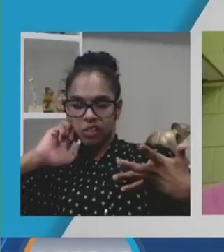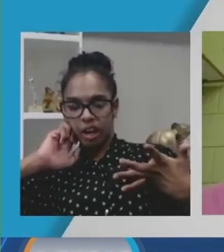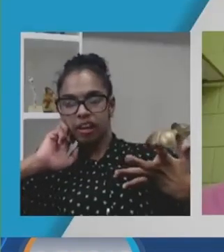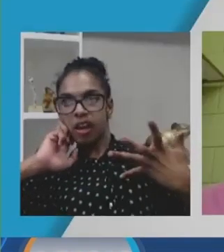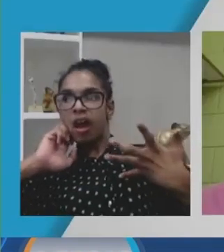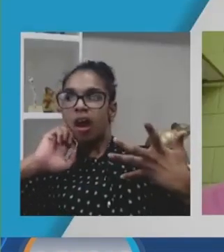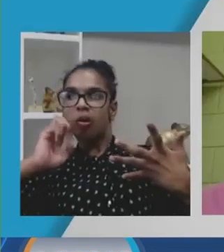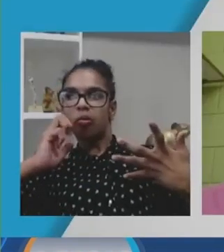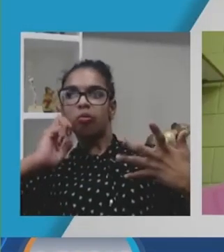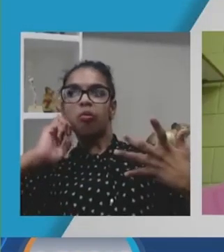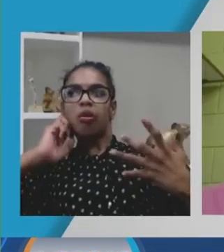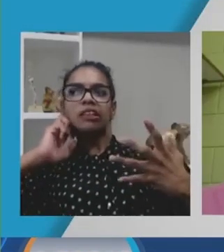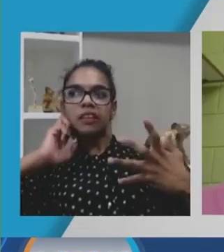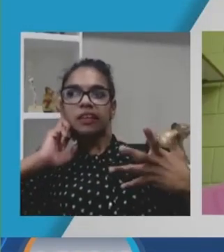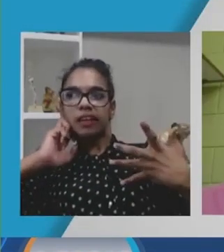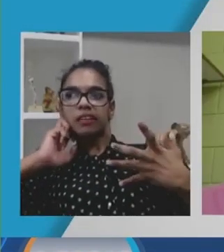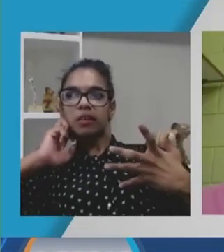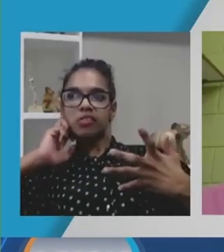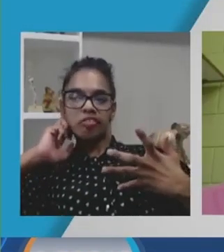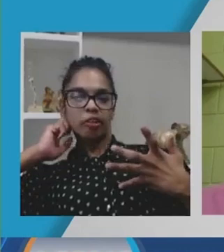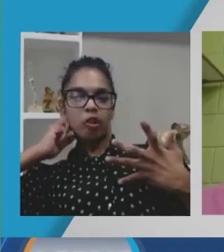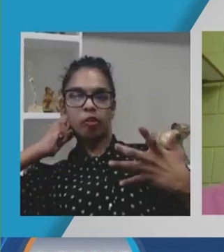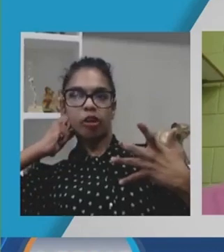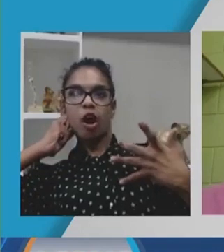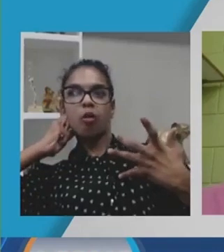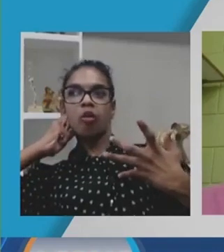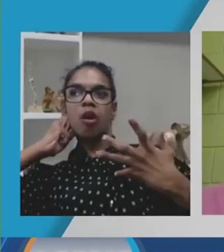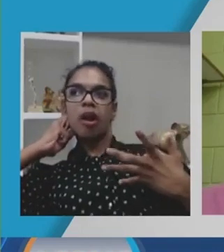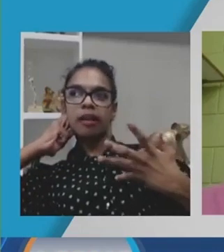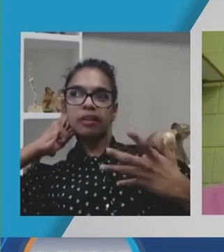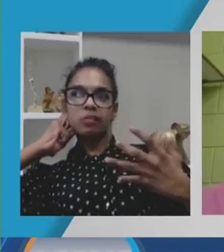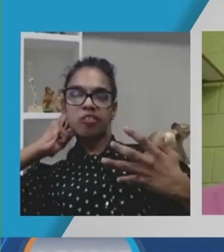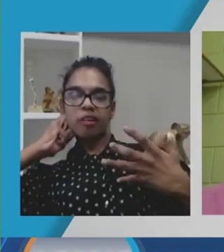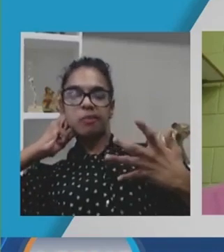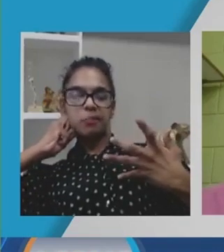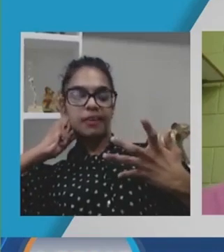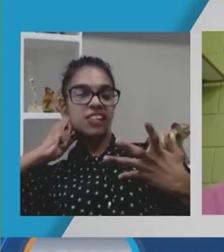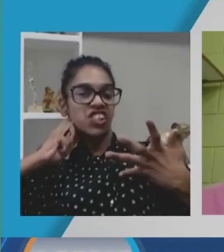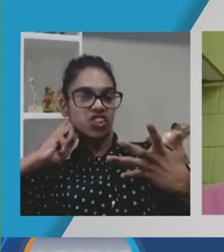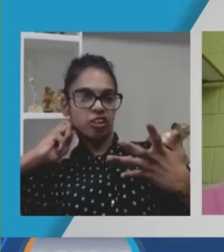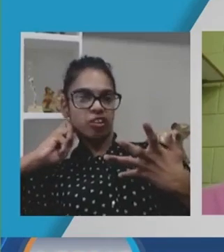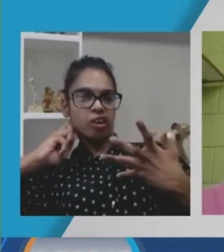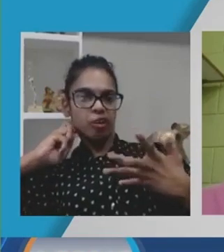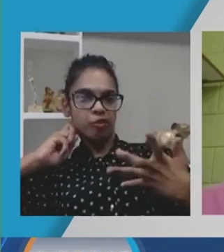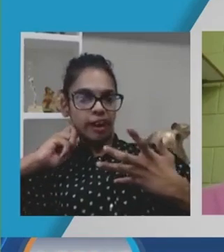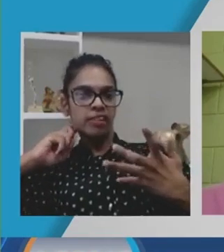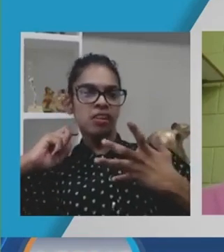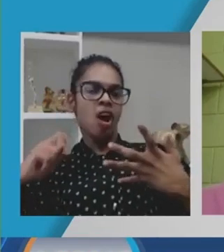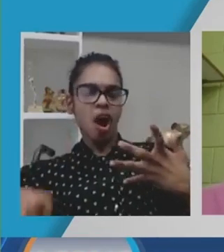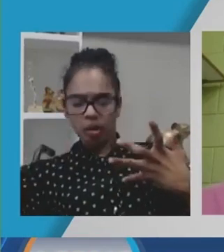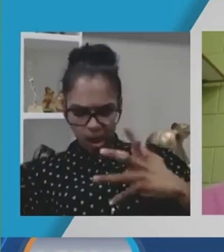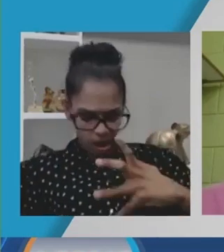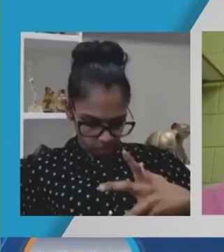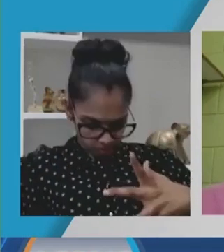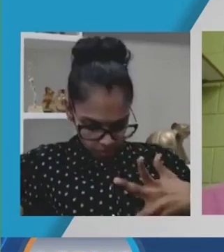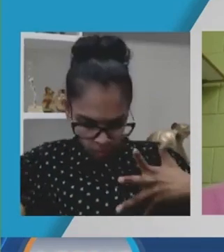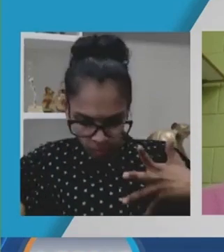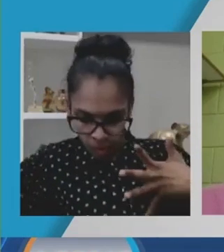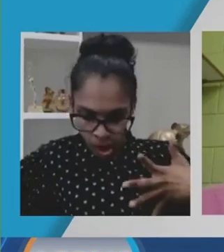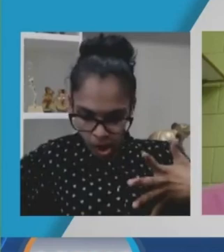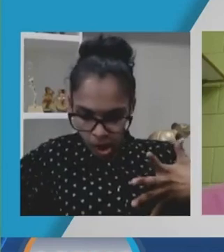Mr. Surratt, what, in terms of the long run, how, in terms of implementation, right?